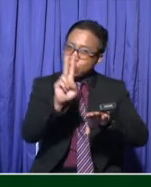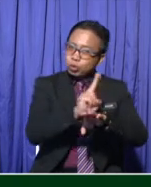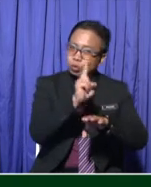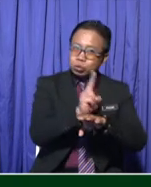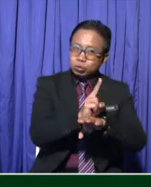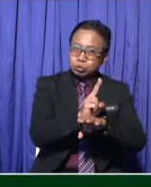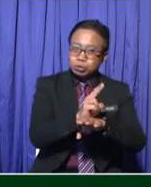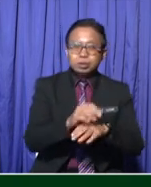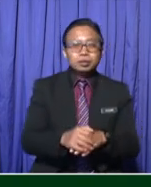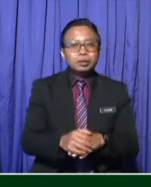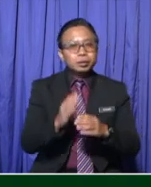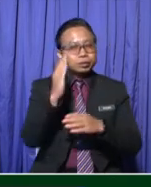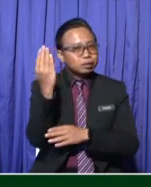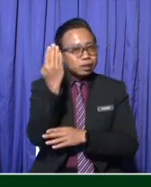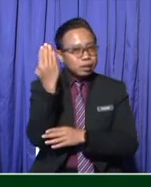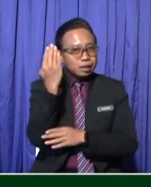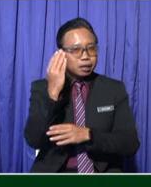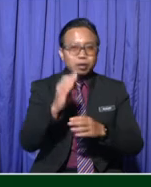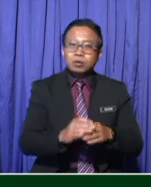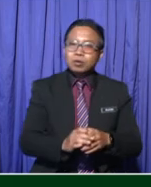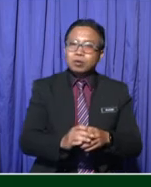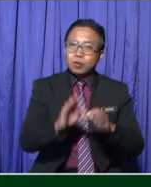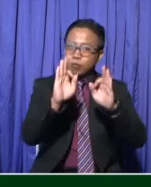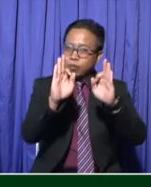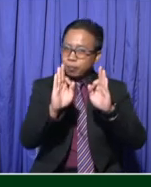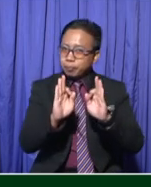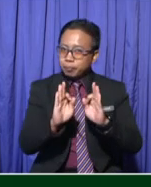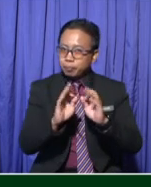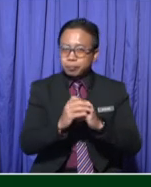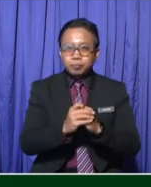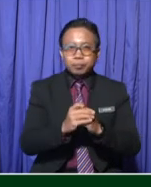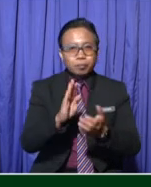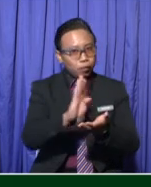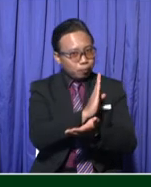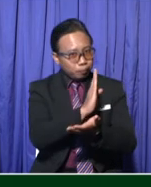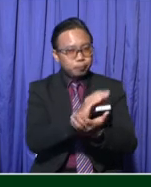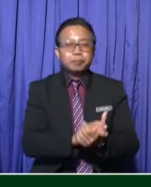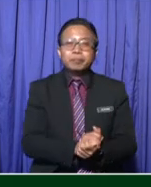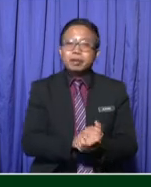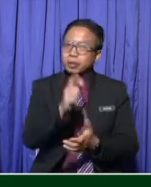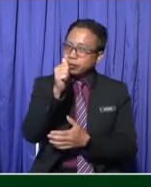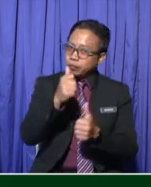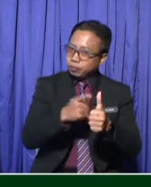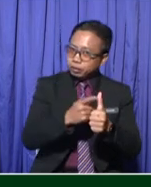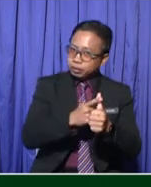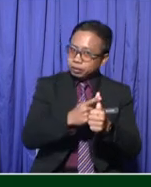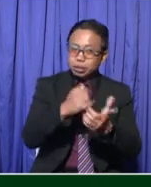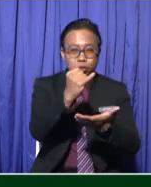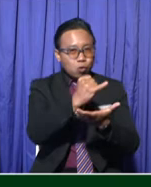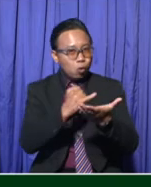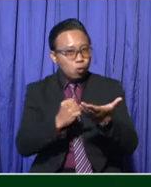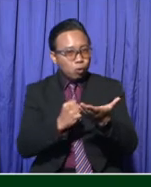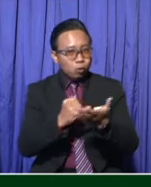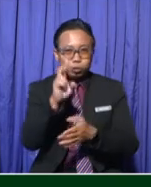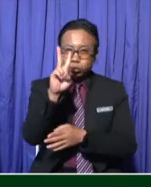standard form. How to use the standard form? First, you have to draw